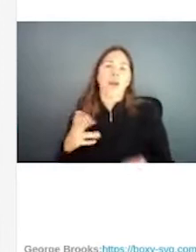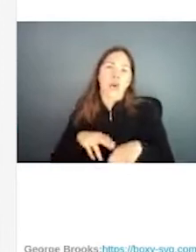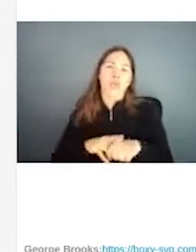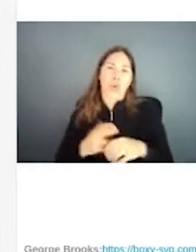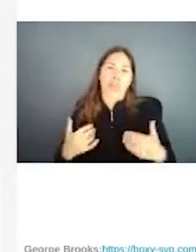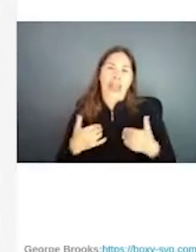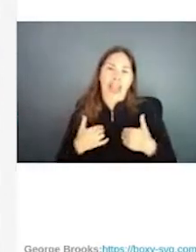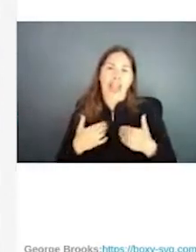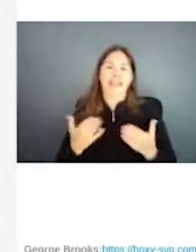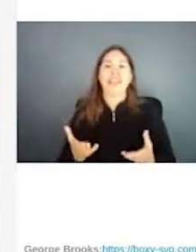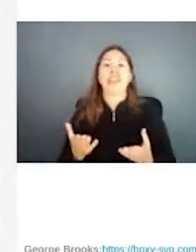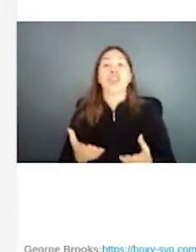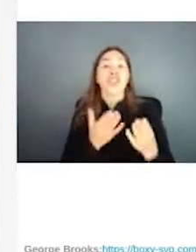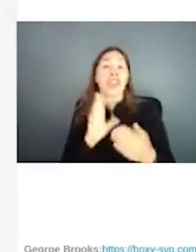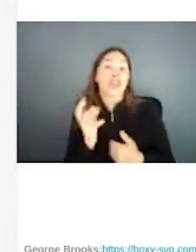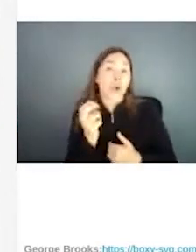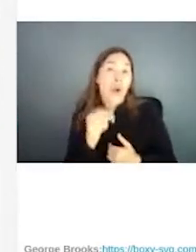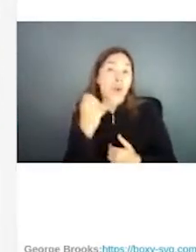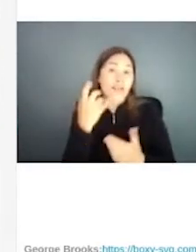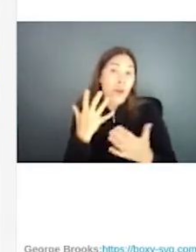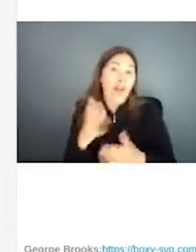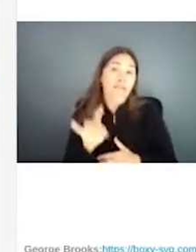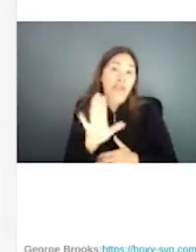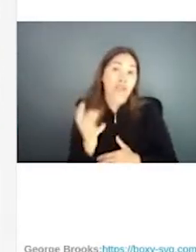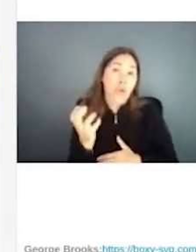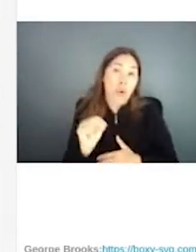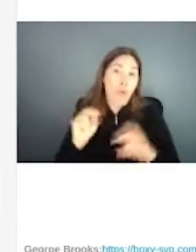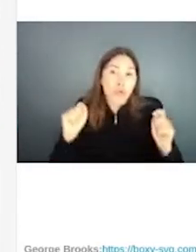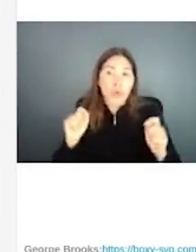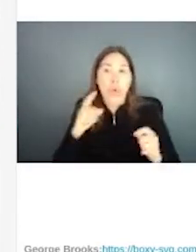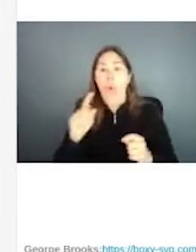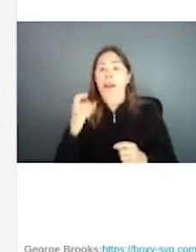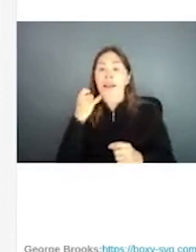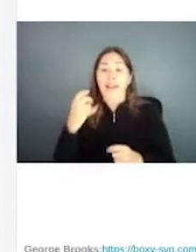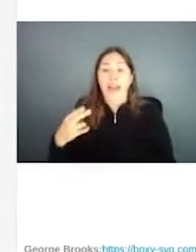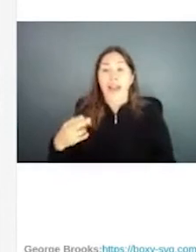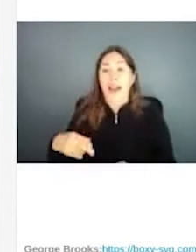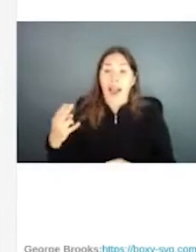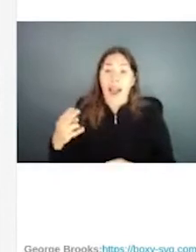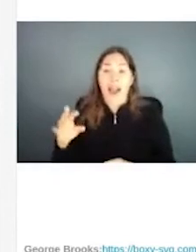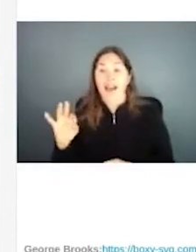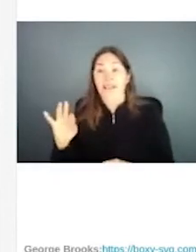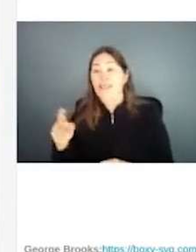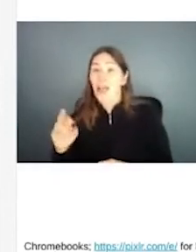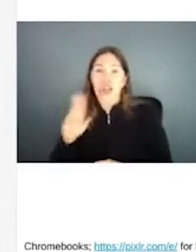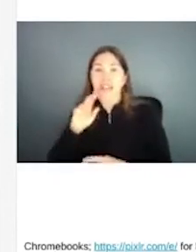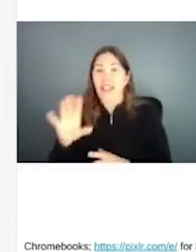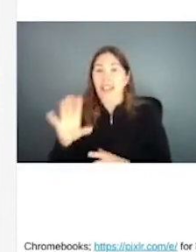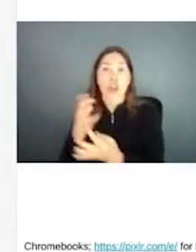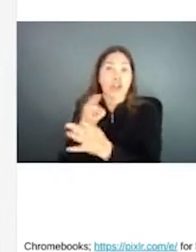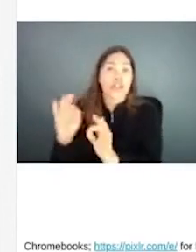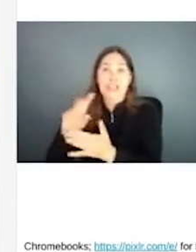have suggest your own if you want to find your own tutorial, or if they're a high flyer, they can go ahead and freely design. But this